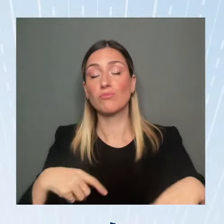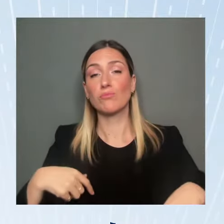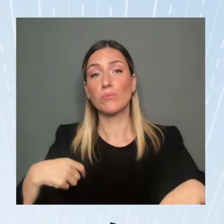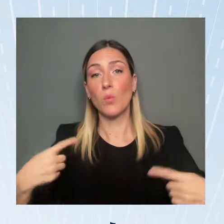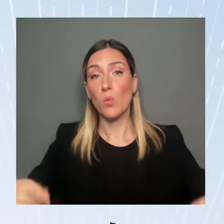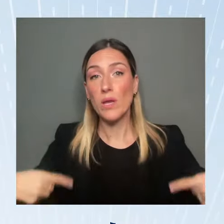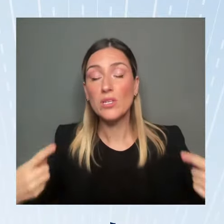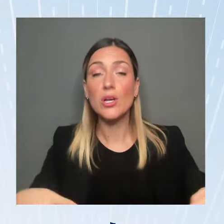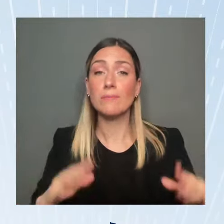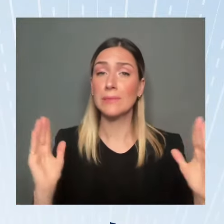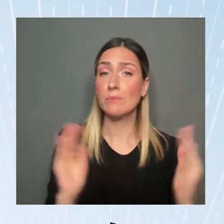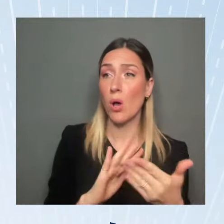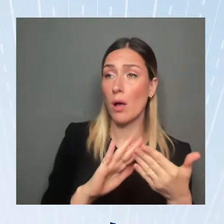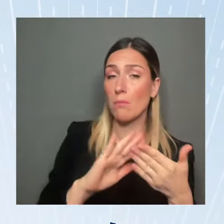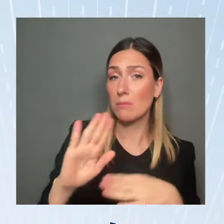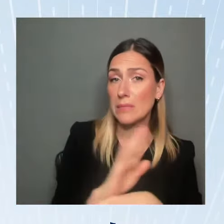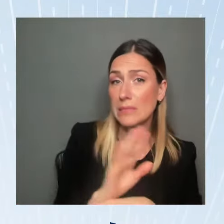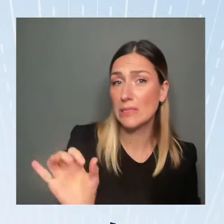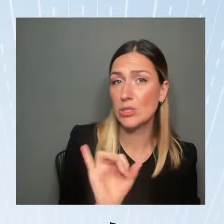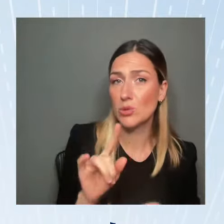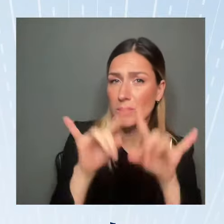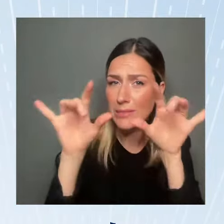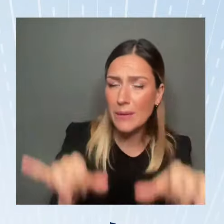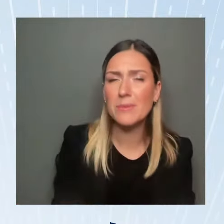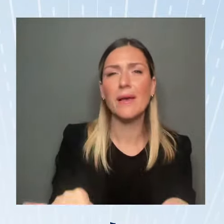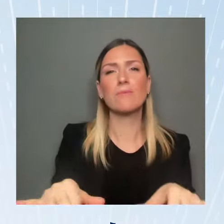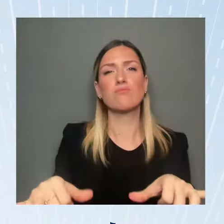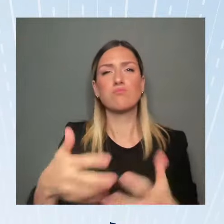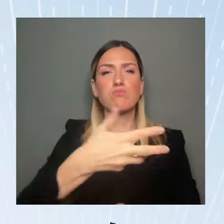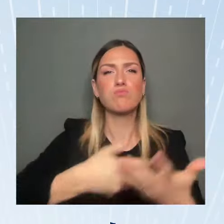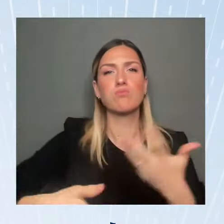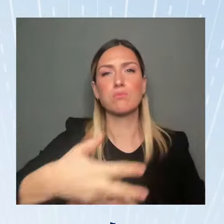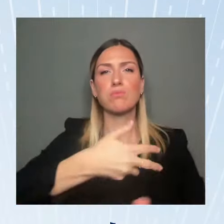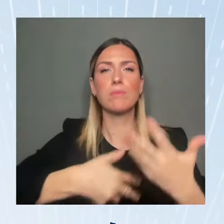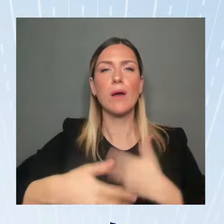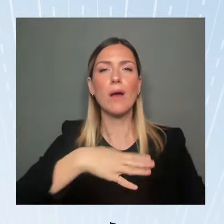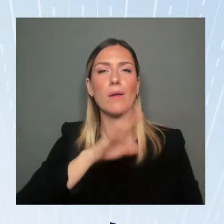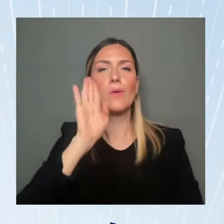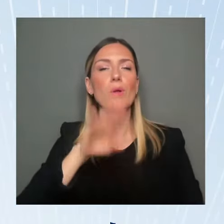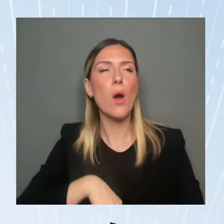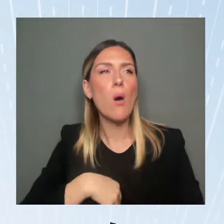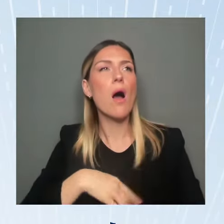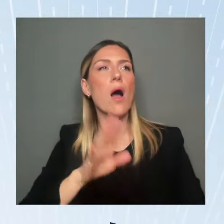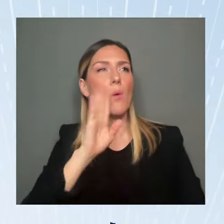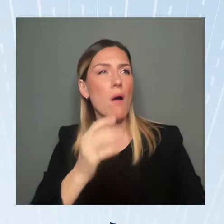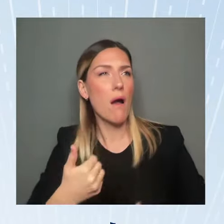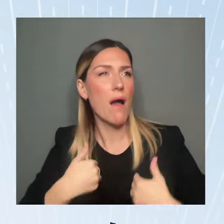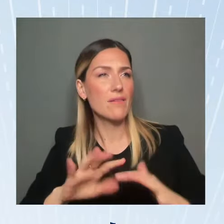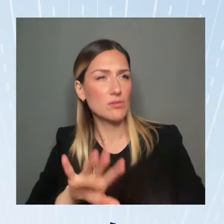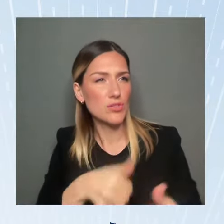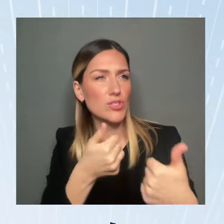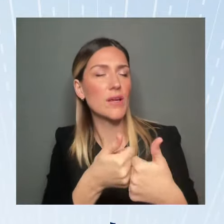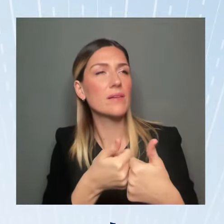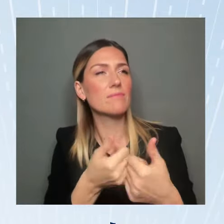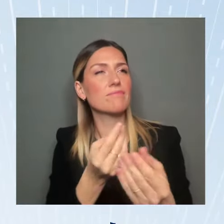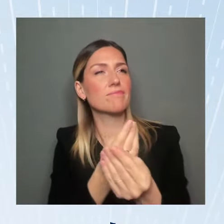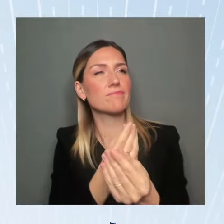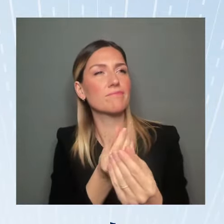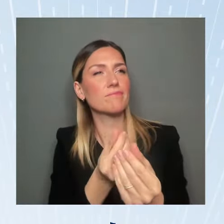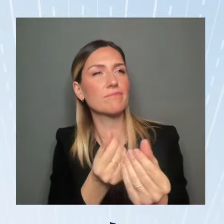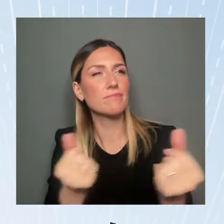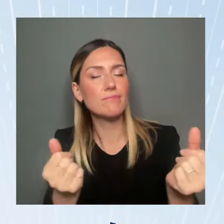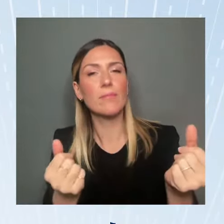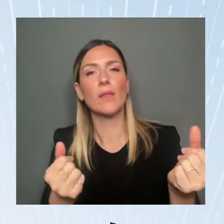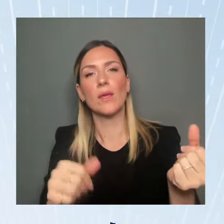coexist as a good street ought to be, knowing that people face obstacles and challenges to navigating the form